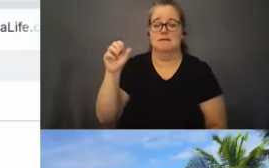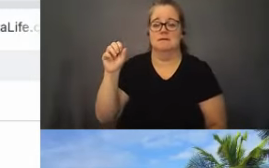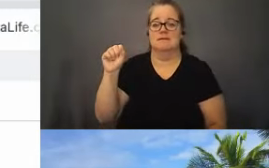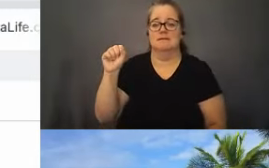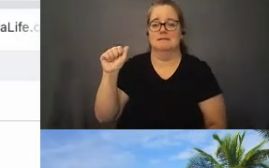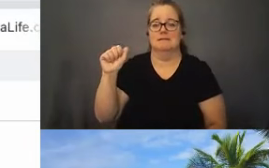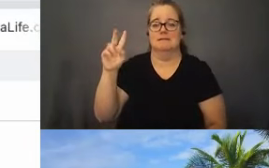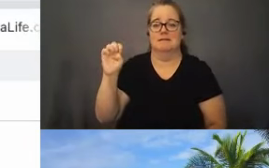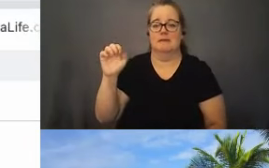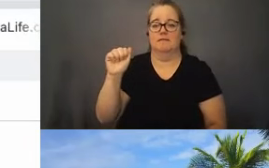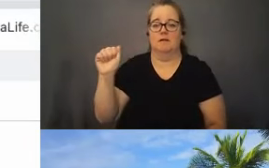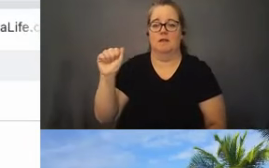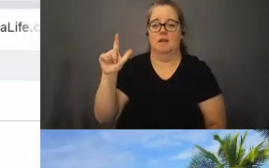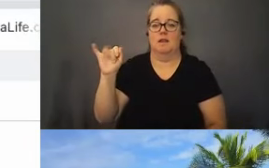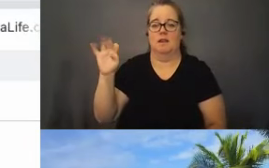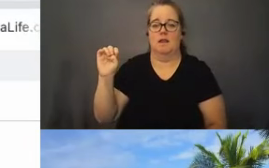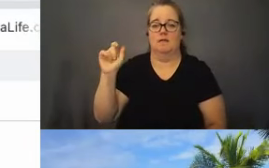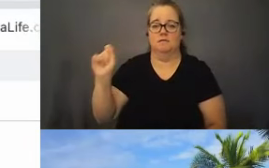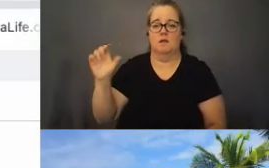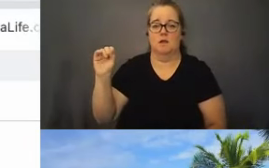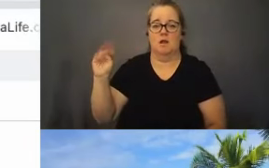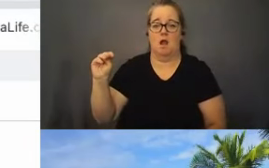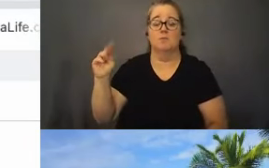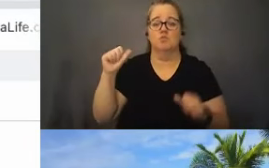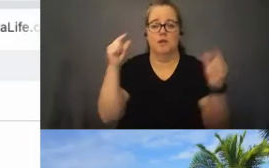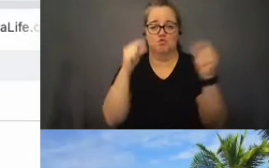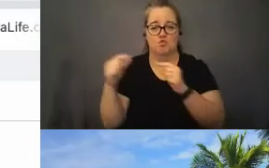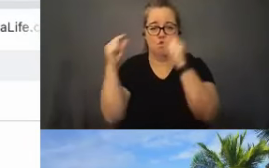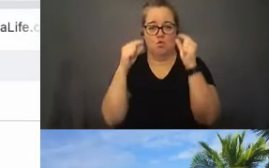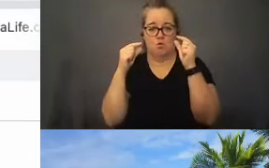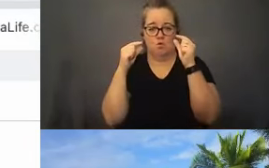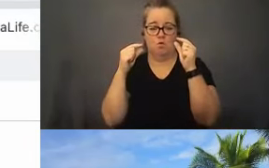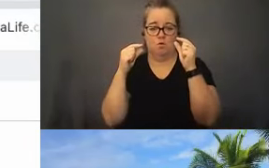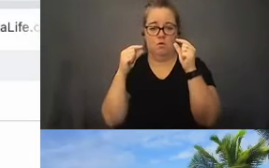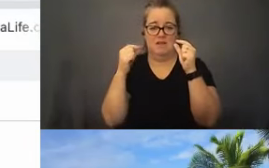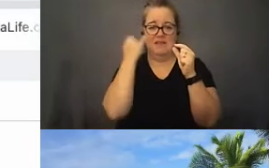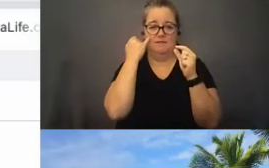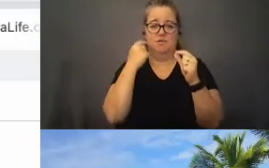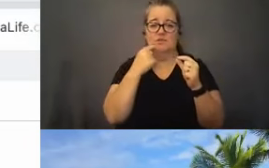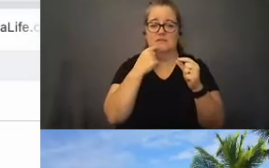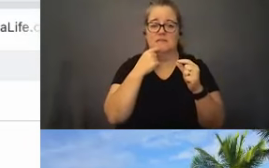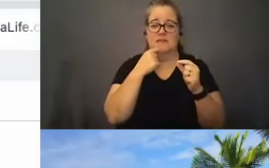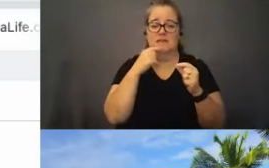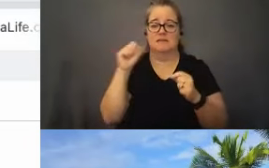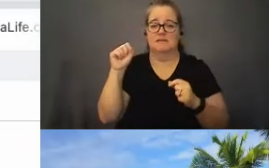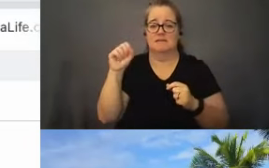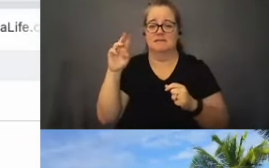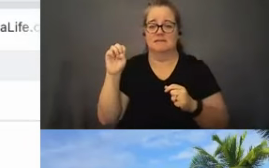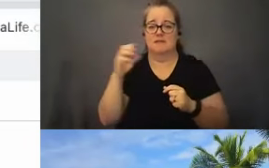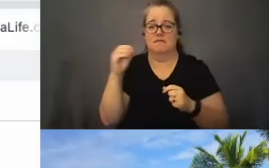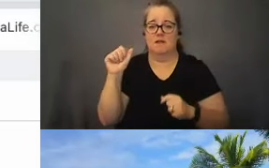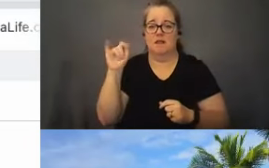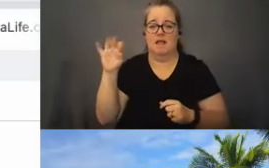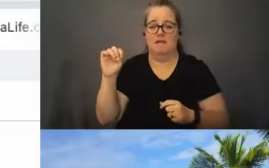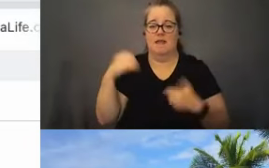savealife.com. You can Google that. If you just say Save a Life, you get all the songs titled